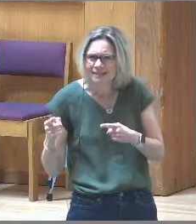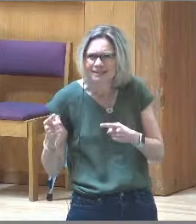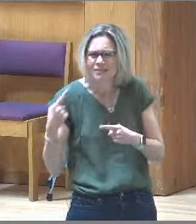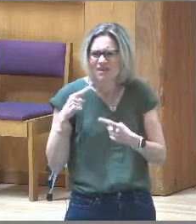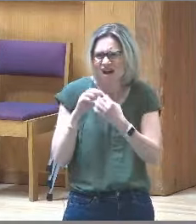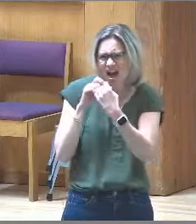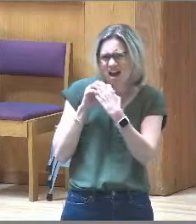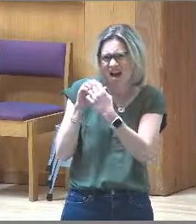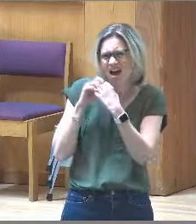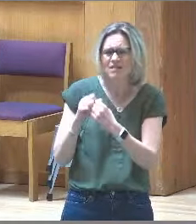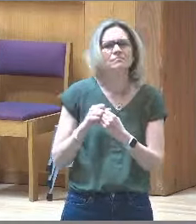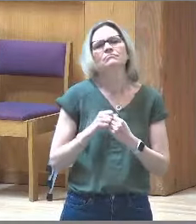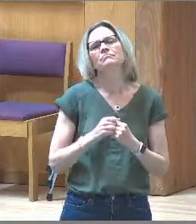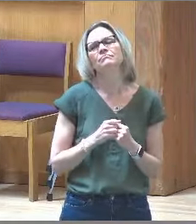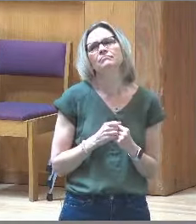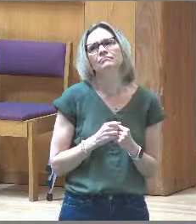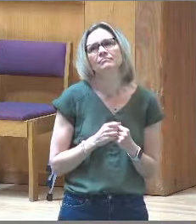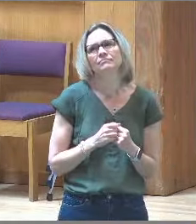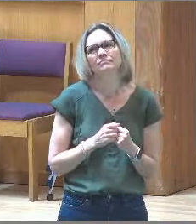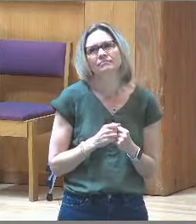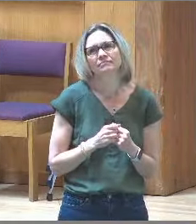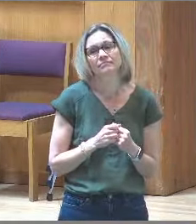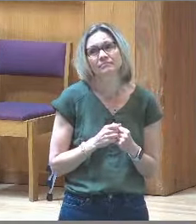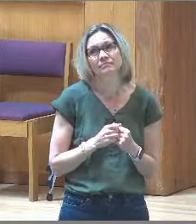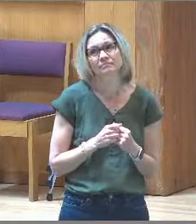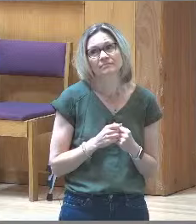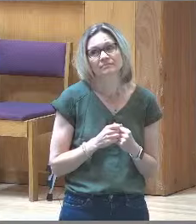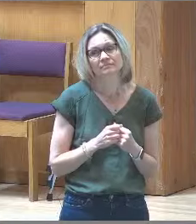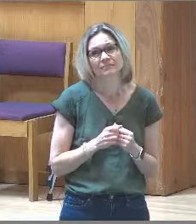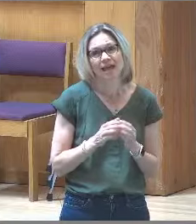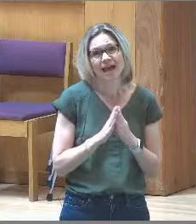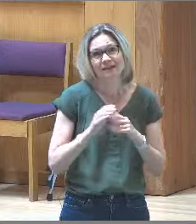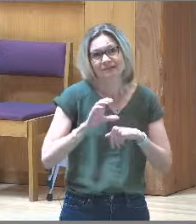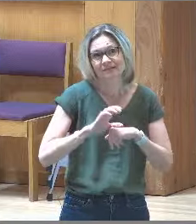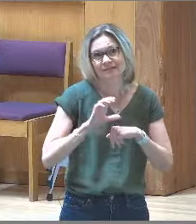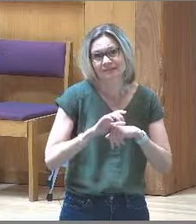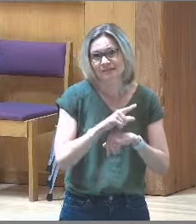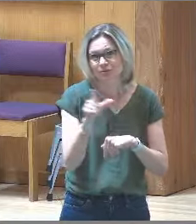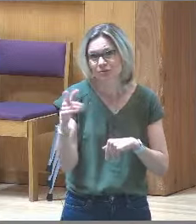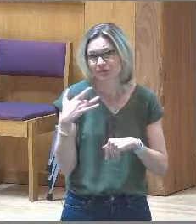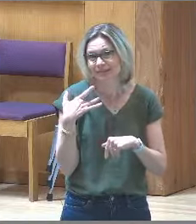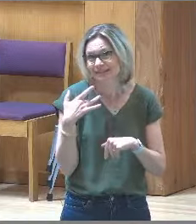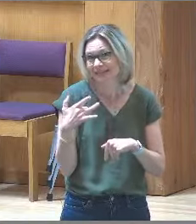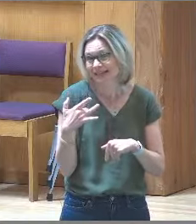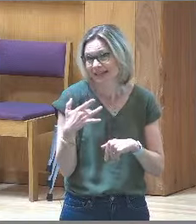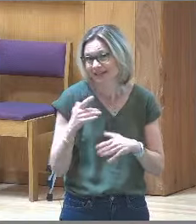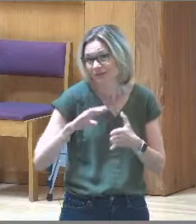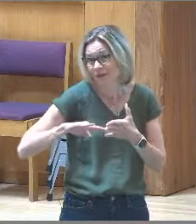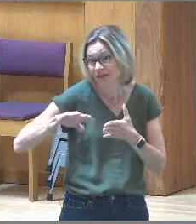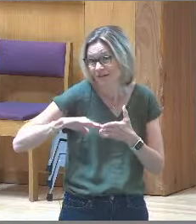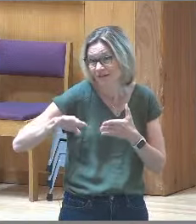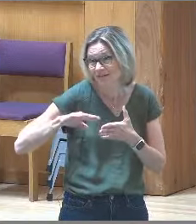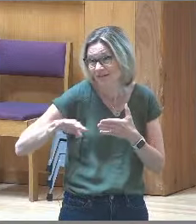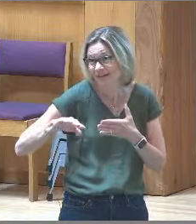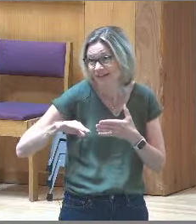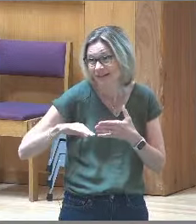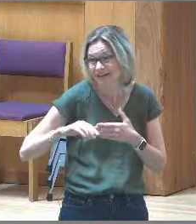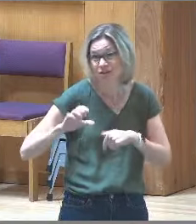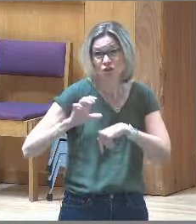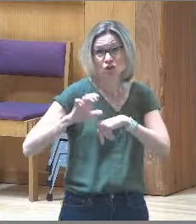We fight. We fight. Do you want we ask the congregation if they forgive? Yes. Do we